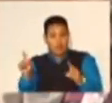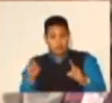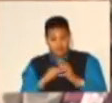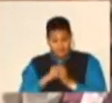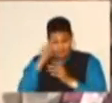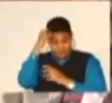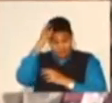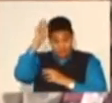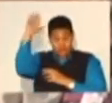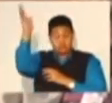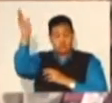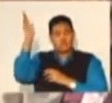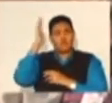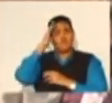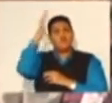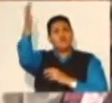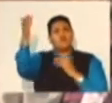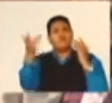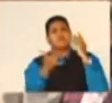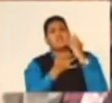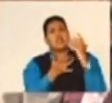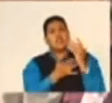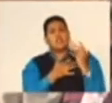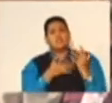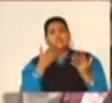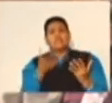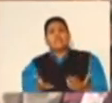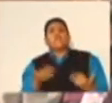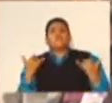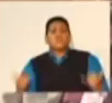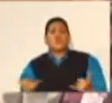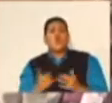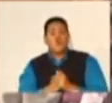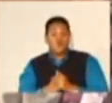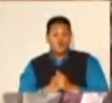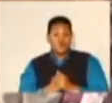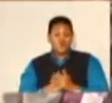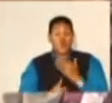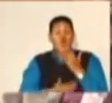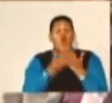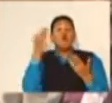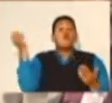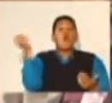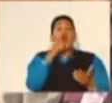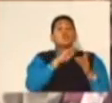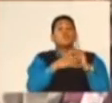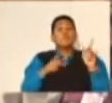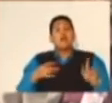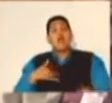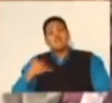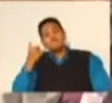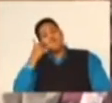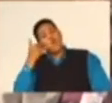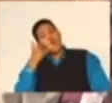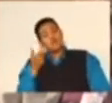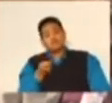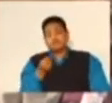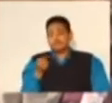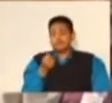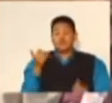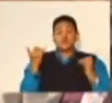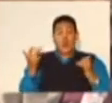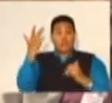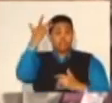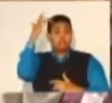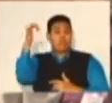Speaker, the future of technology is right here now. Almost every Jamaican has a phone, and the use of